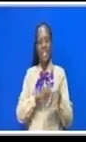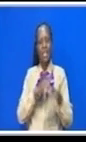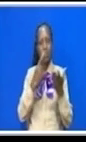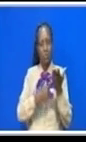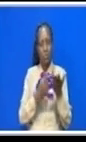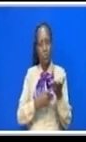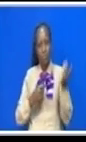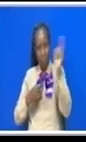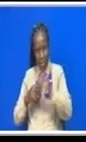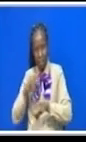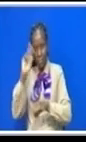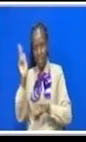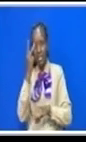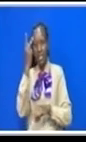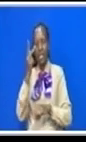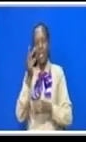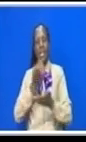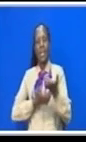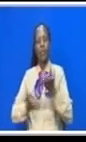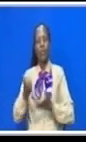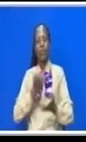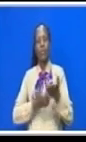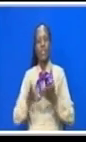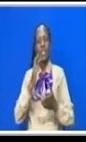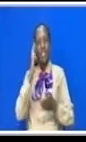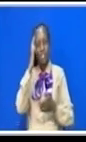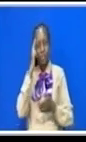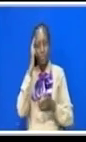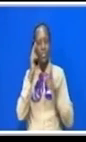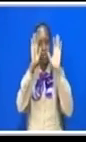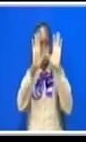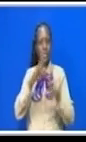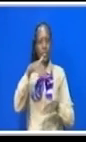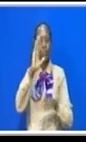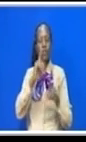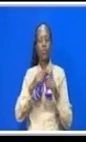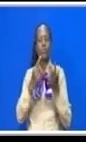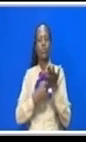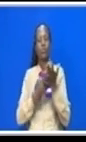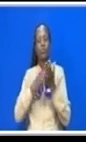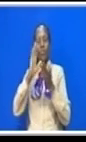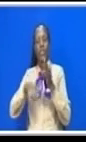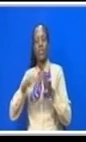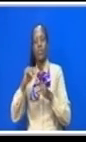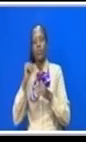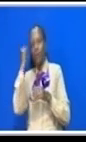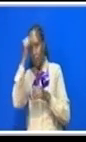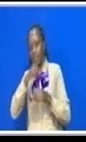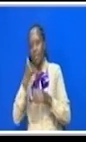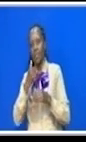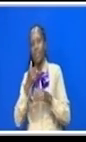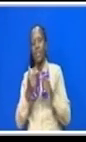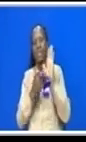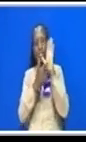Kenya, economic reasons were of more importance to them. For example, they wanted to